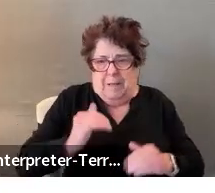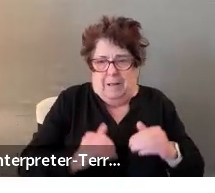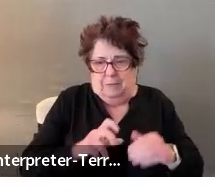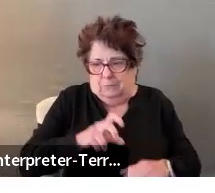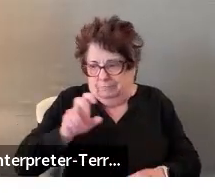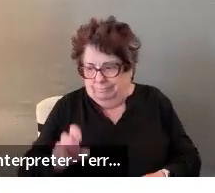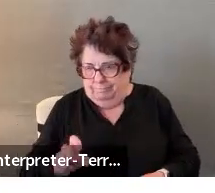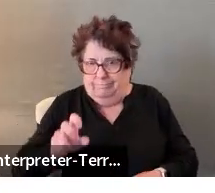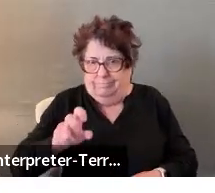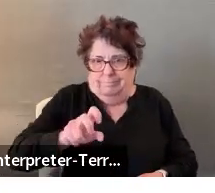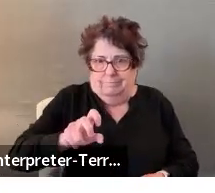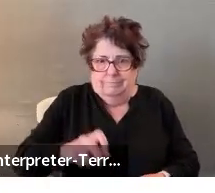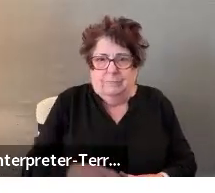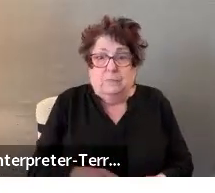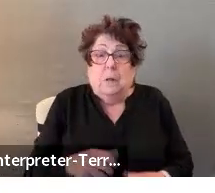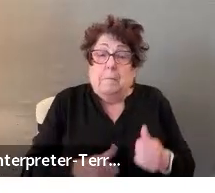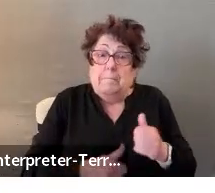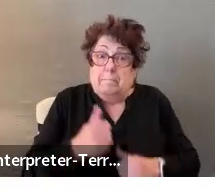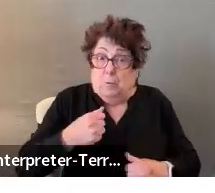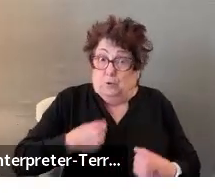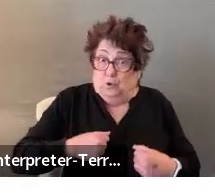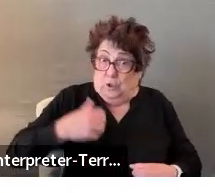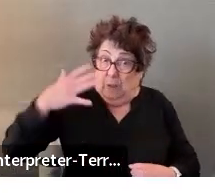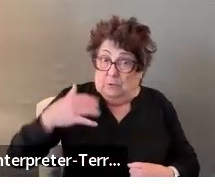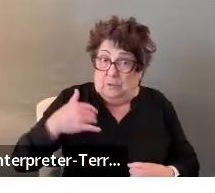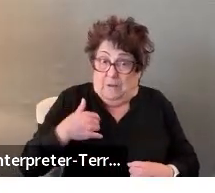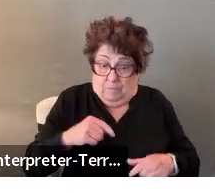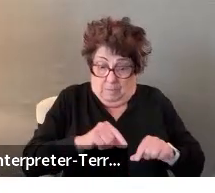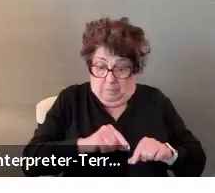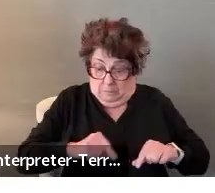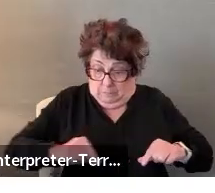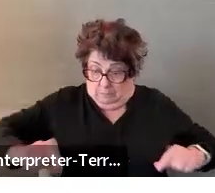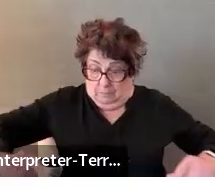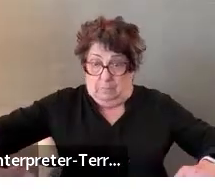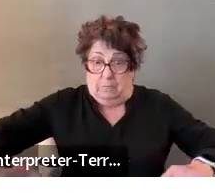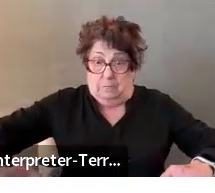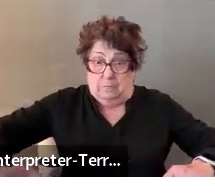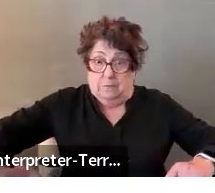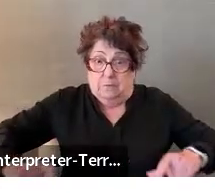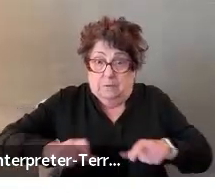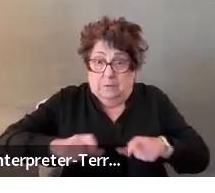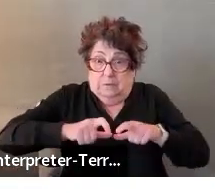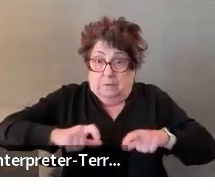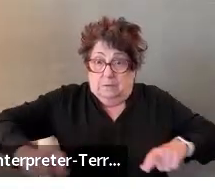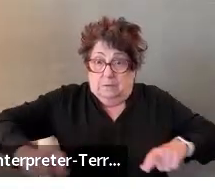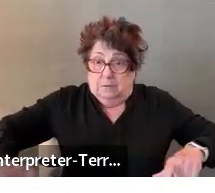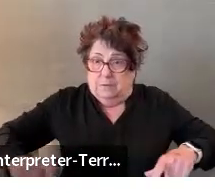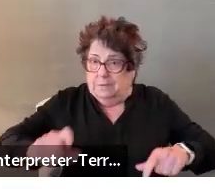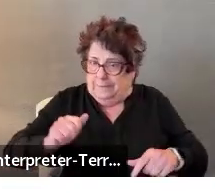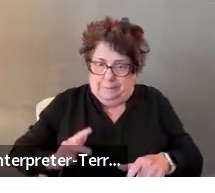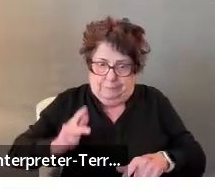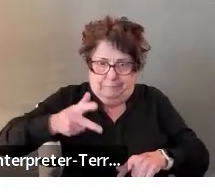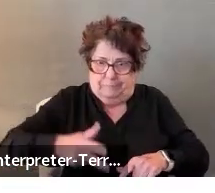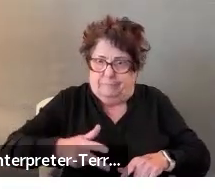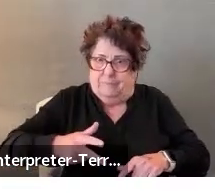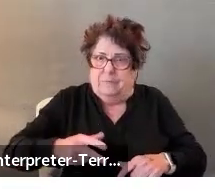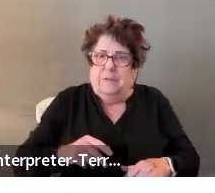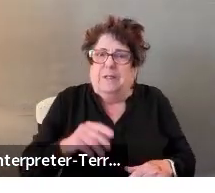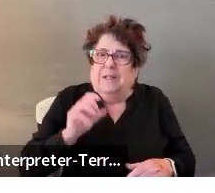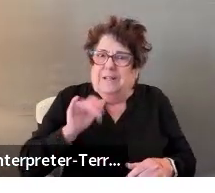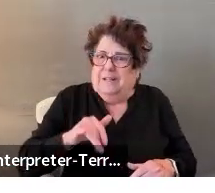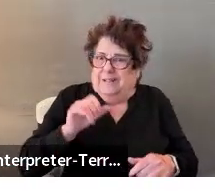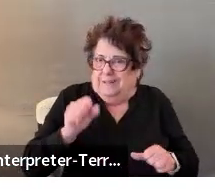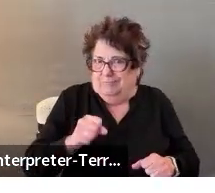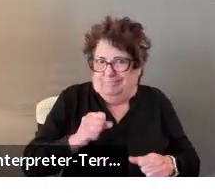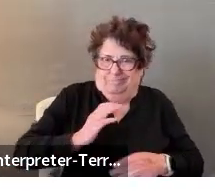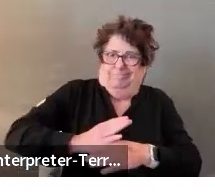Most showers have a bottom base that has a 3 to 4 inch raised threshold, creating a curb that can obstruct safe